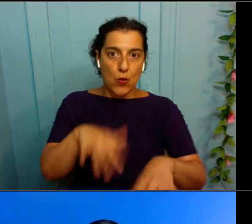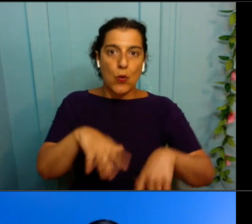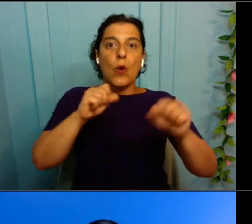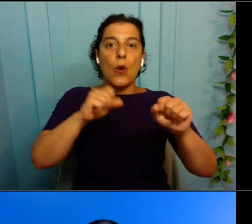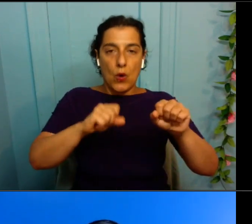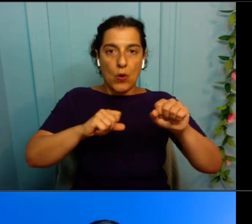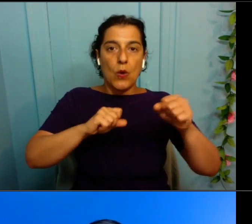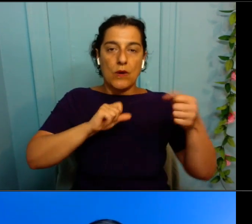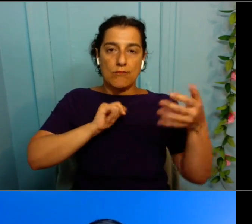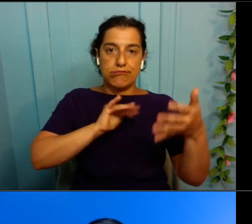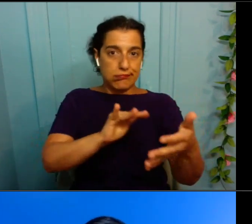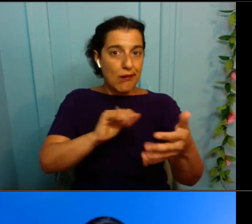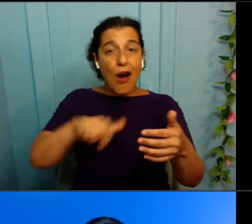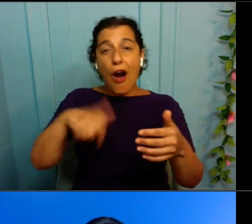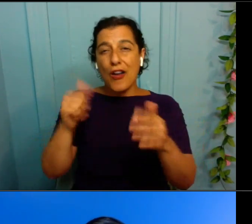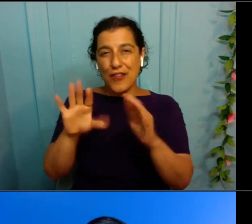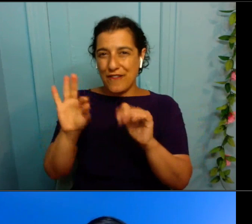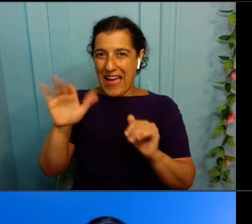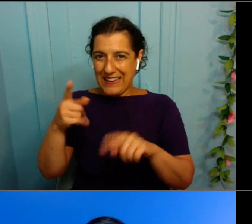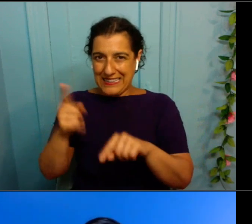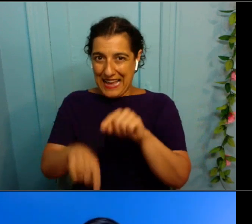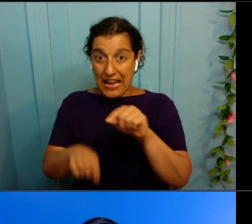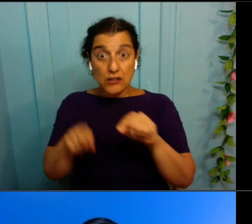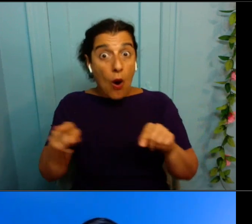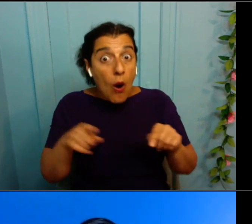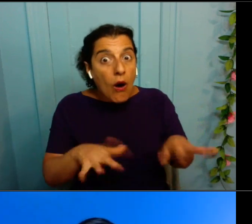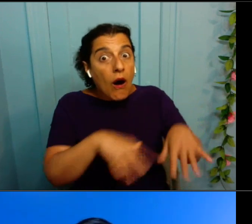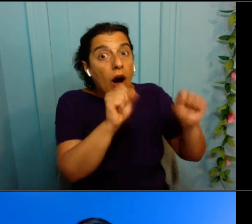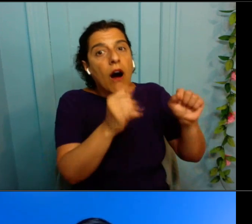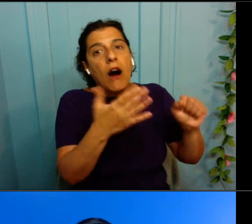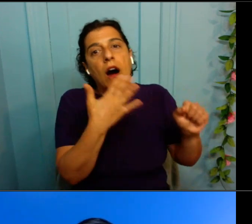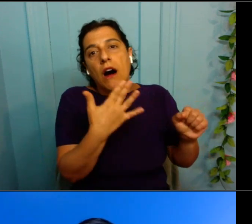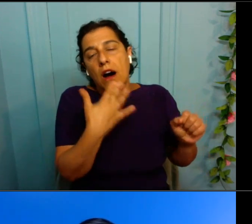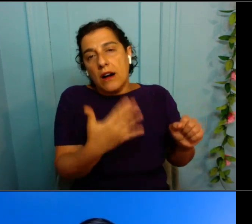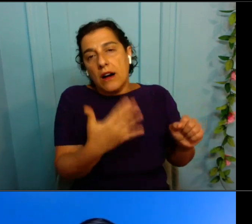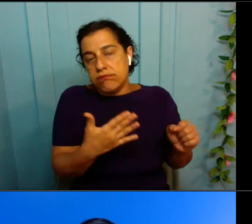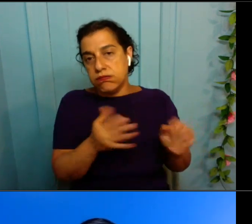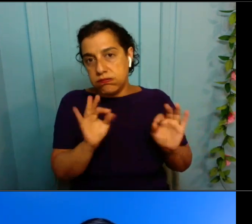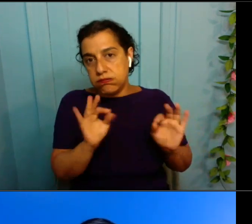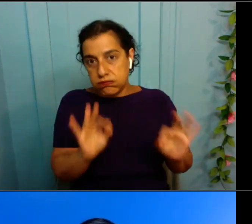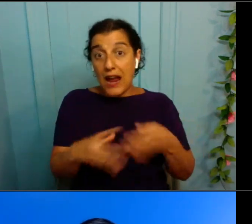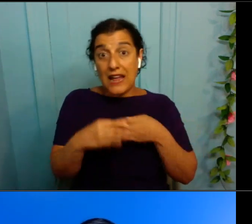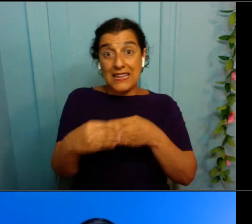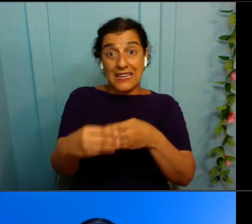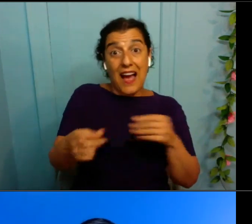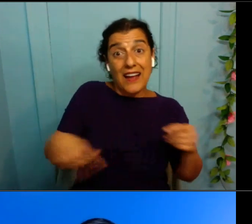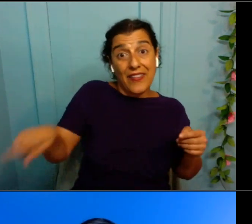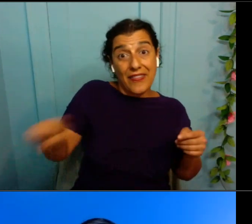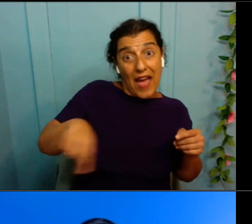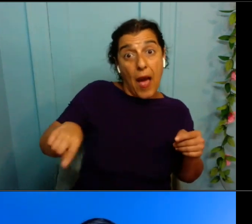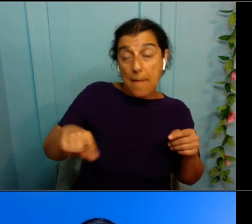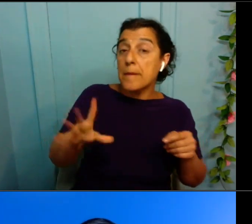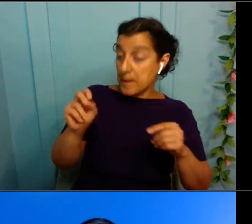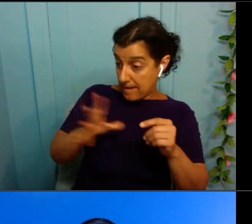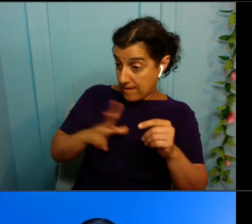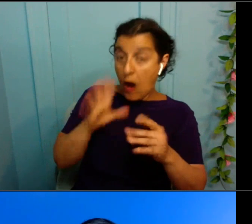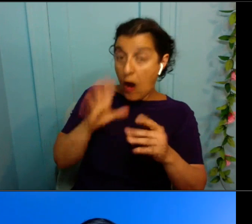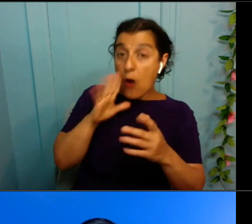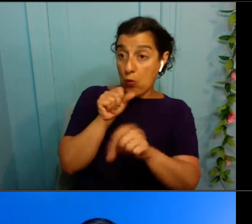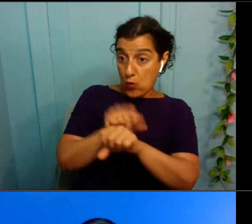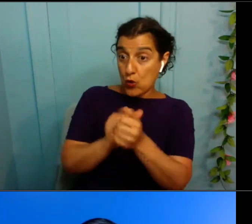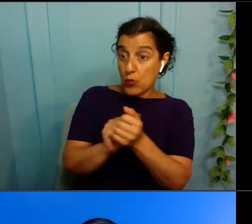other faculty wouldn't be able to. So they're happy that I'm doing this, and that I can guide them through and say, I'm going to work with you